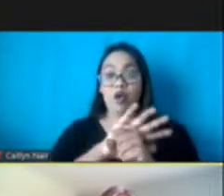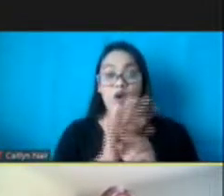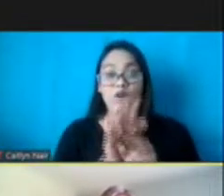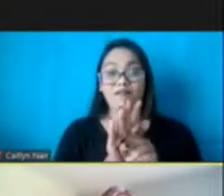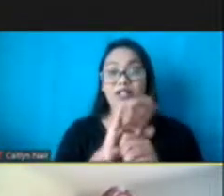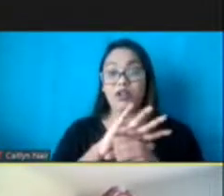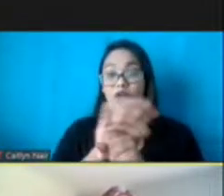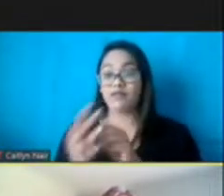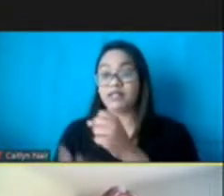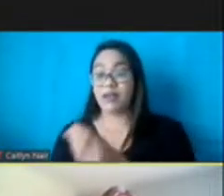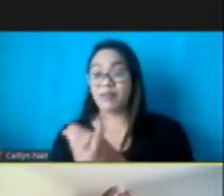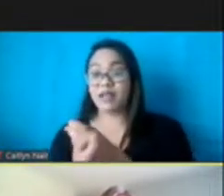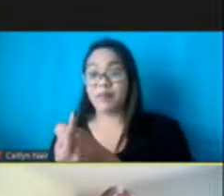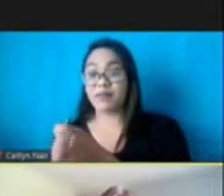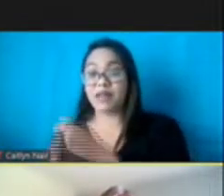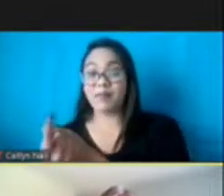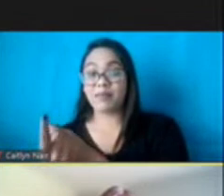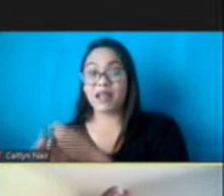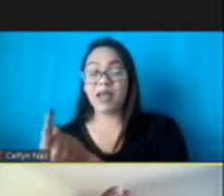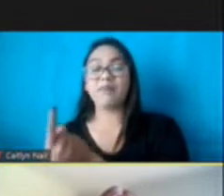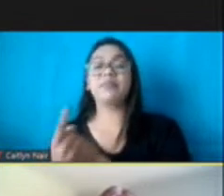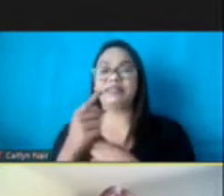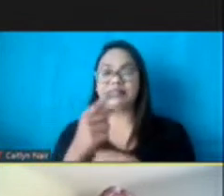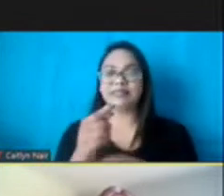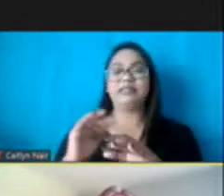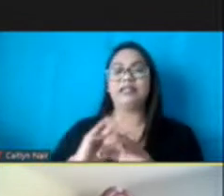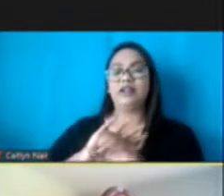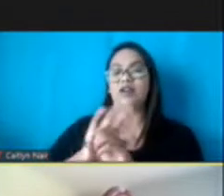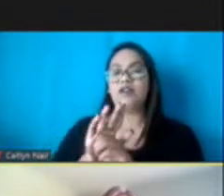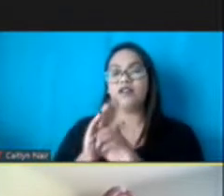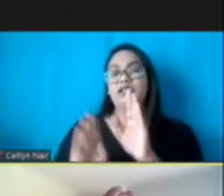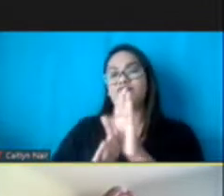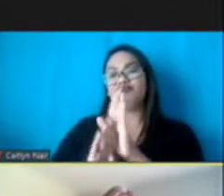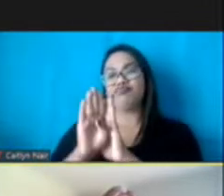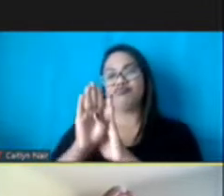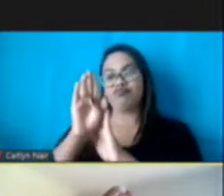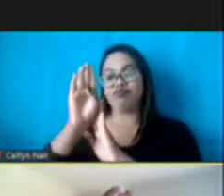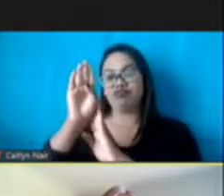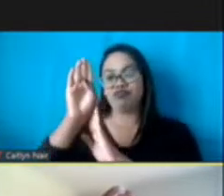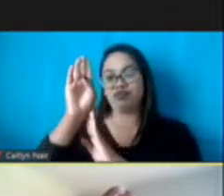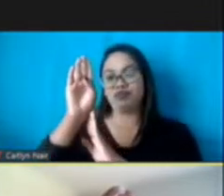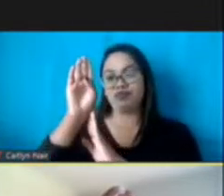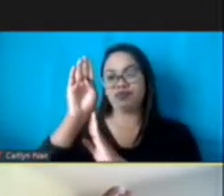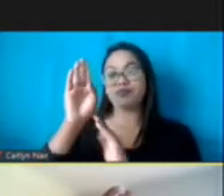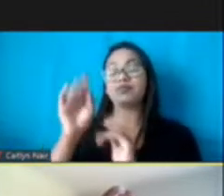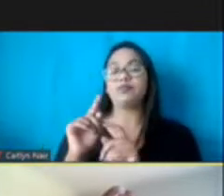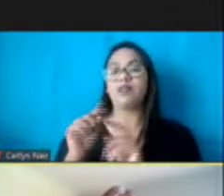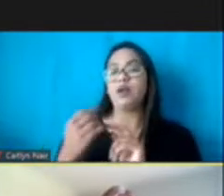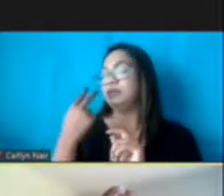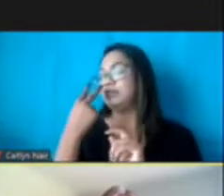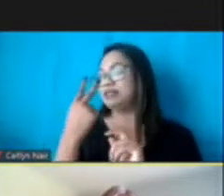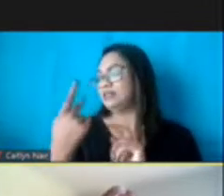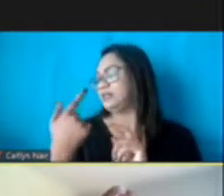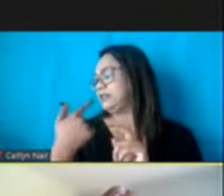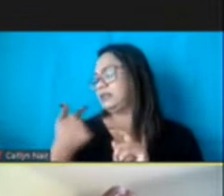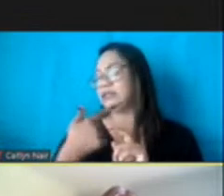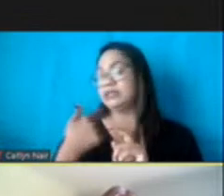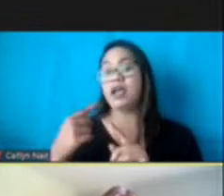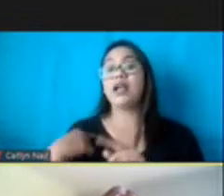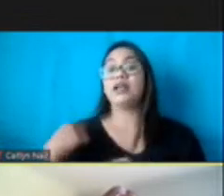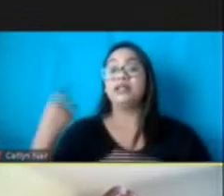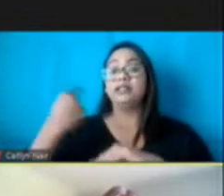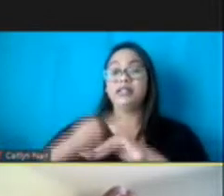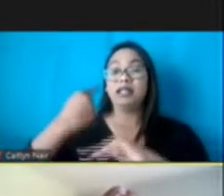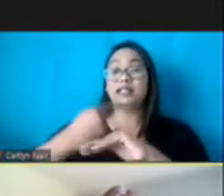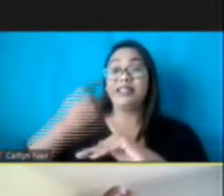the peak of any of the previous waves that we've seen. And so for the last couple of days, really seen daily reported cases